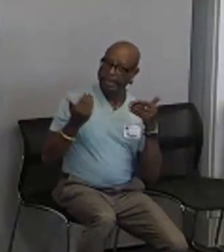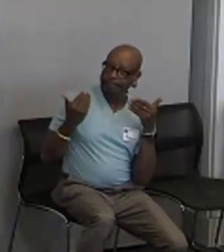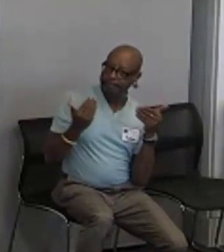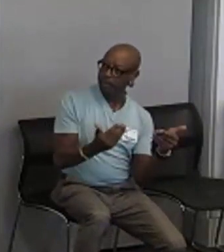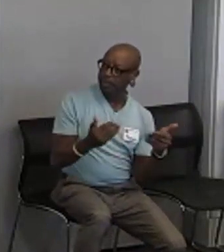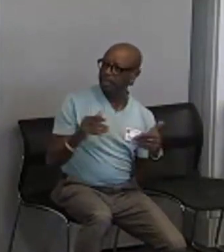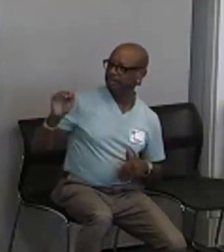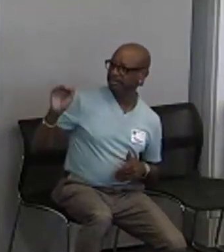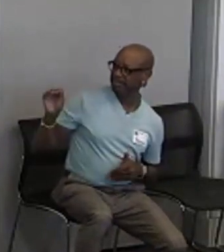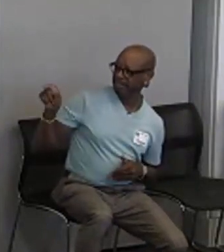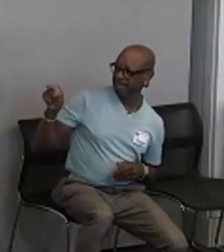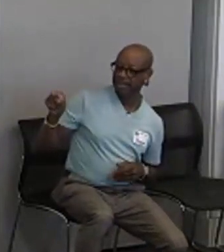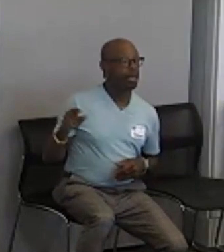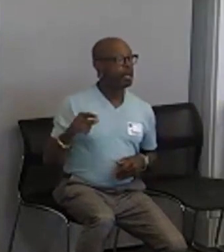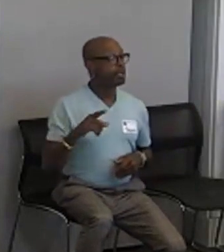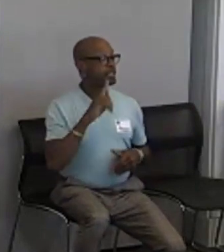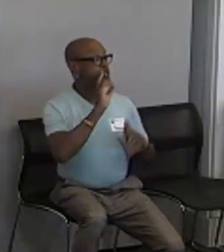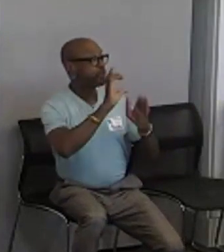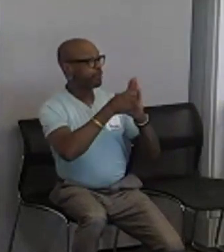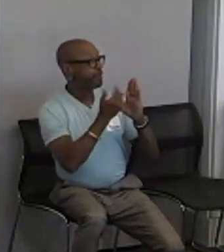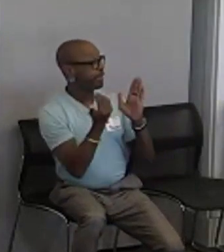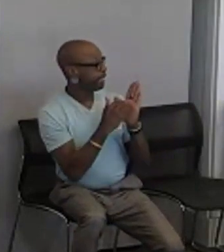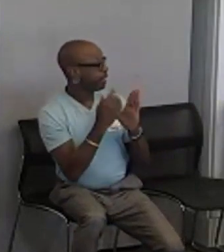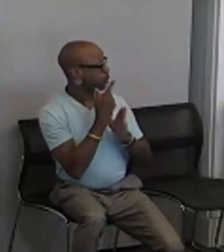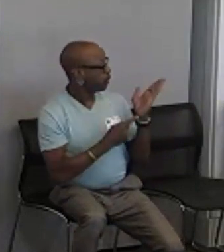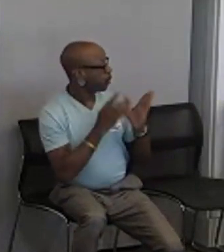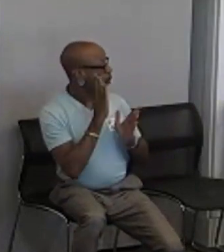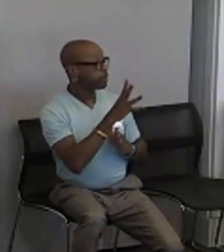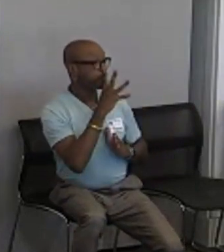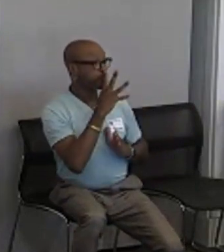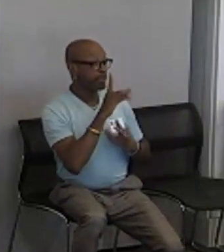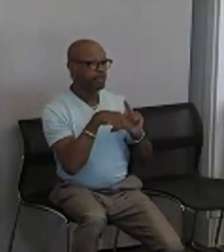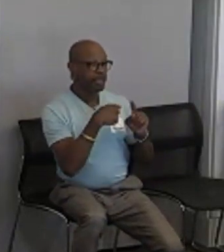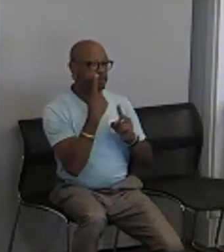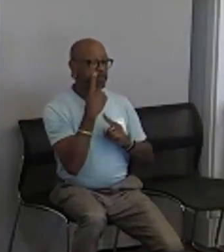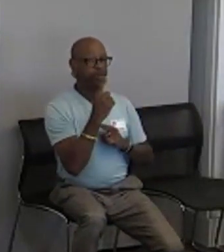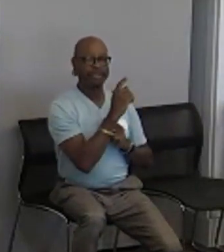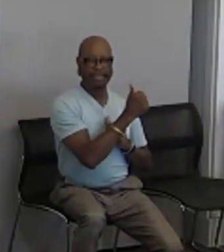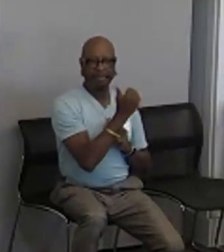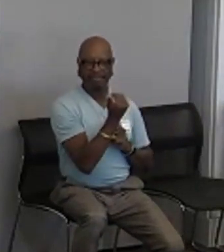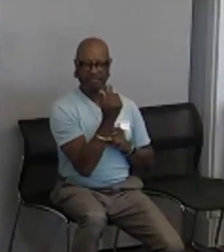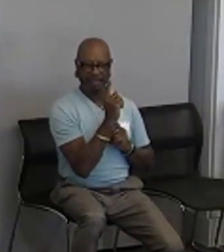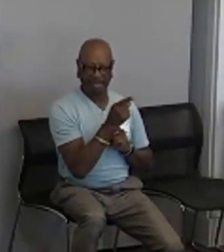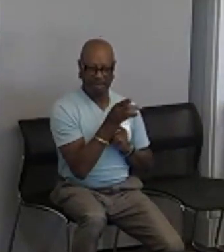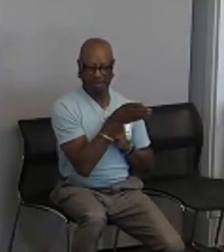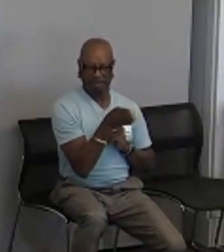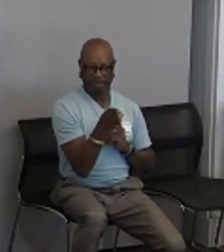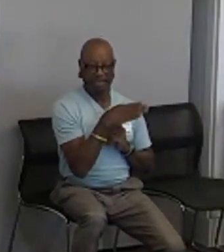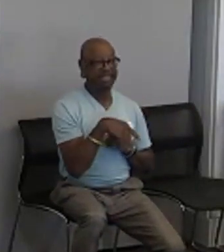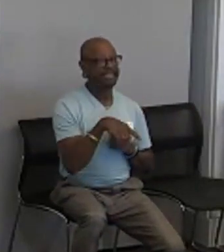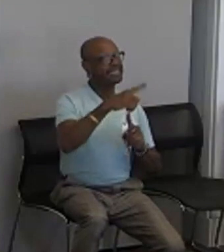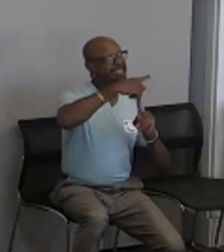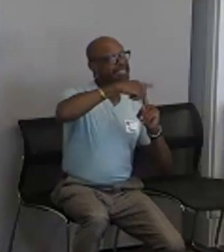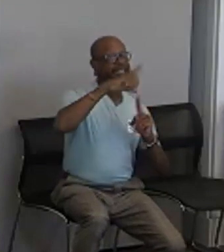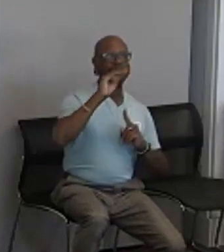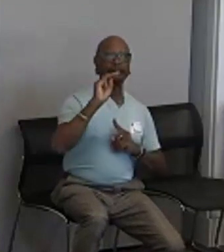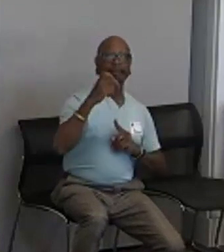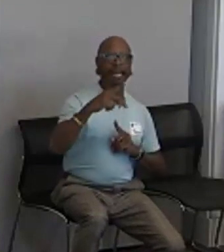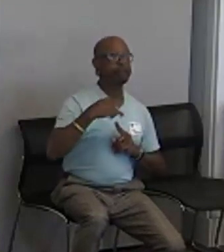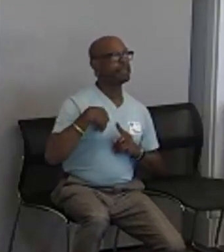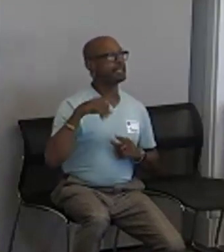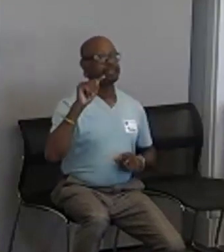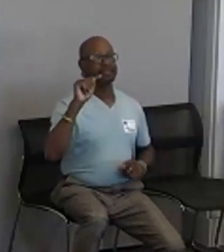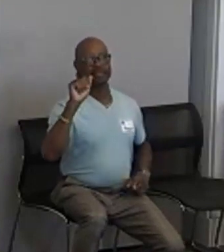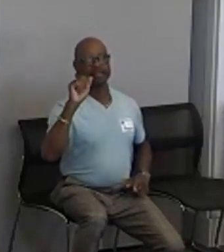here? Just to reiterate that what we're going to be talking about for the next 10 or 15 minutes or so is TMAP. It's Tactile